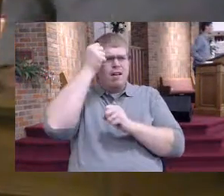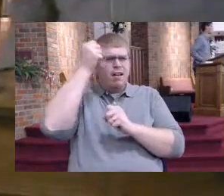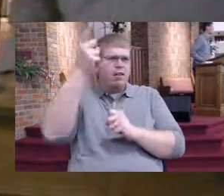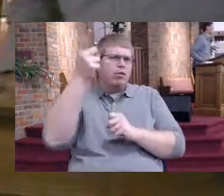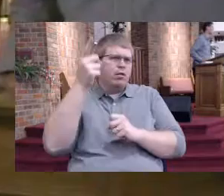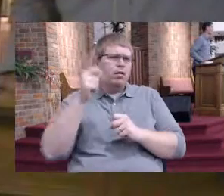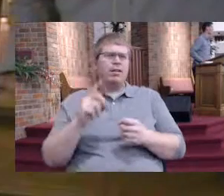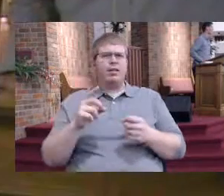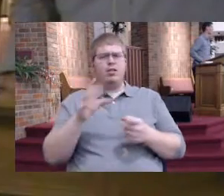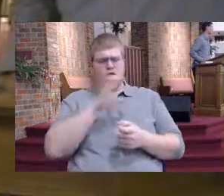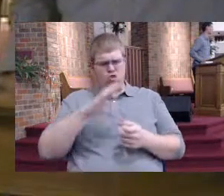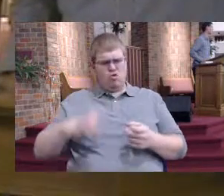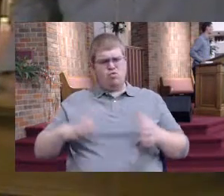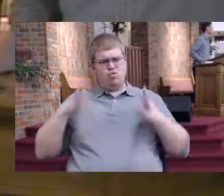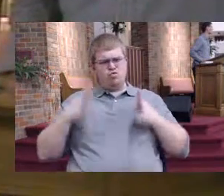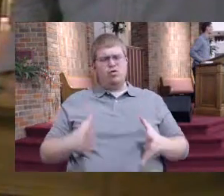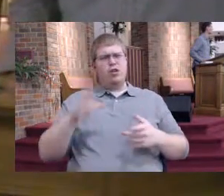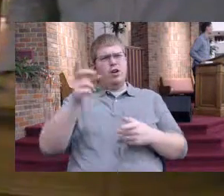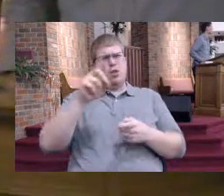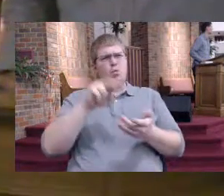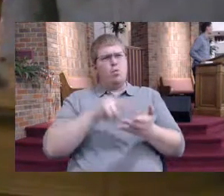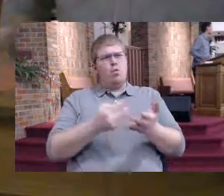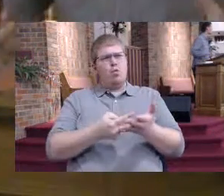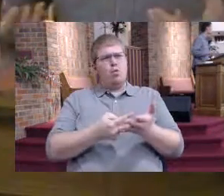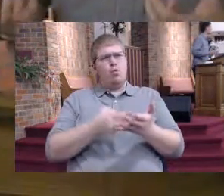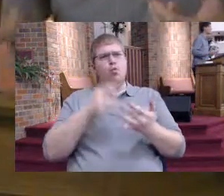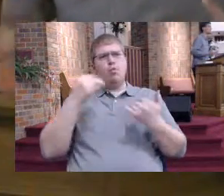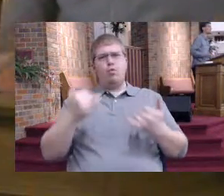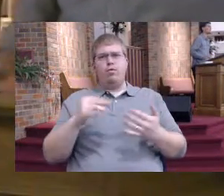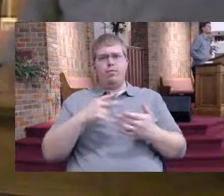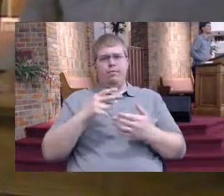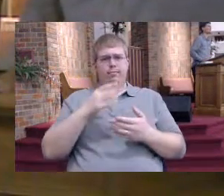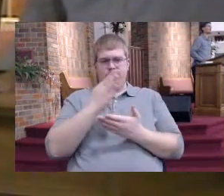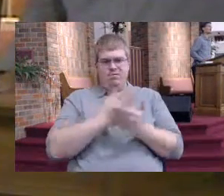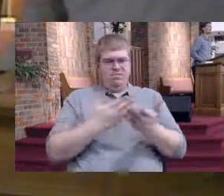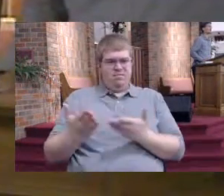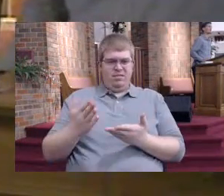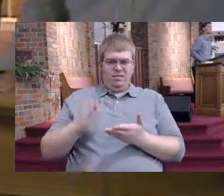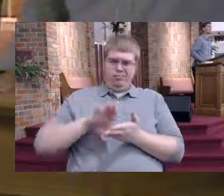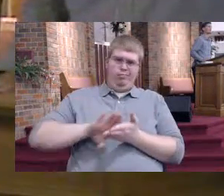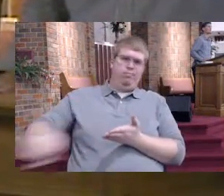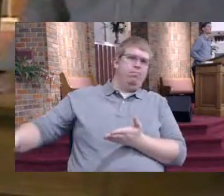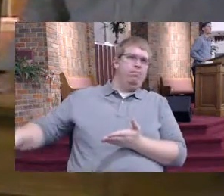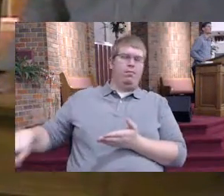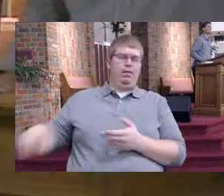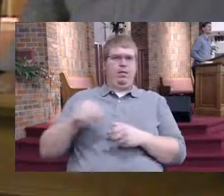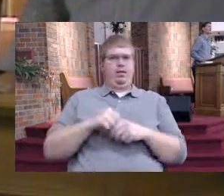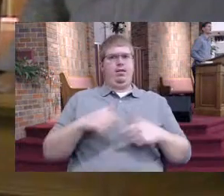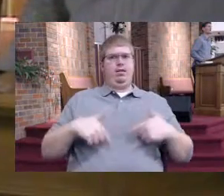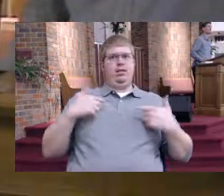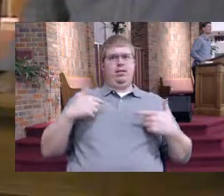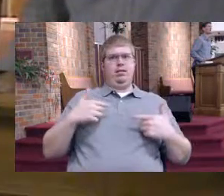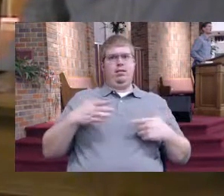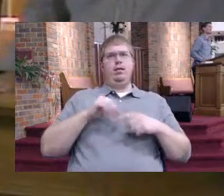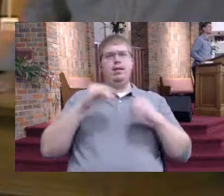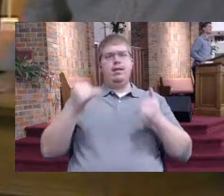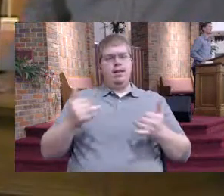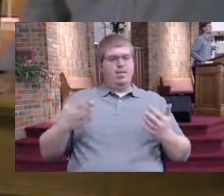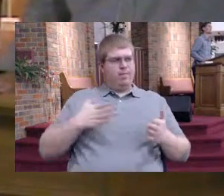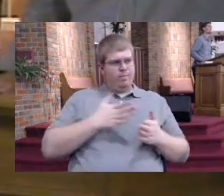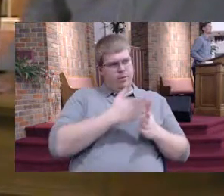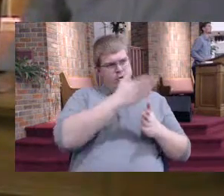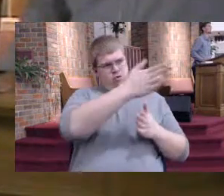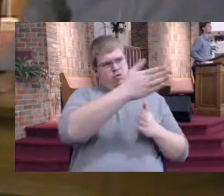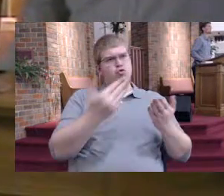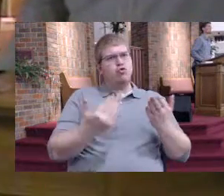you denounce when you become a Christian, and really what it means to live out this life, this new life that is made possible